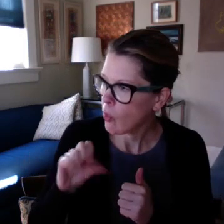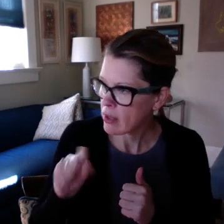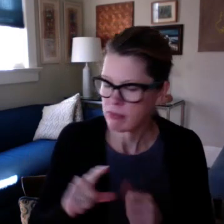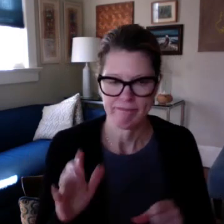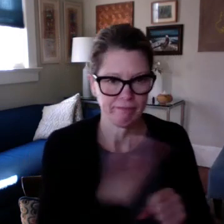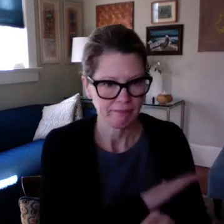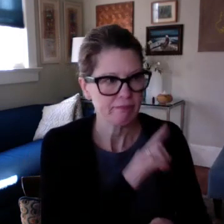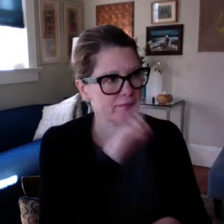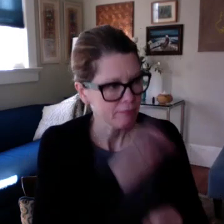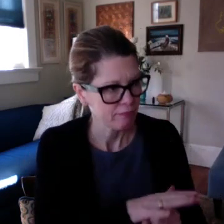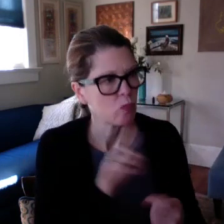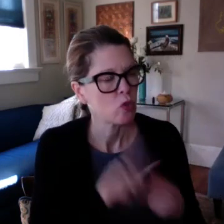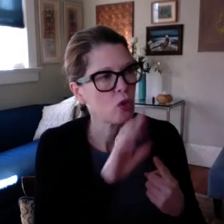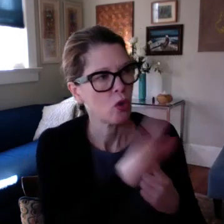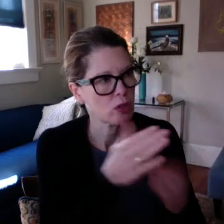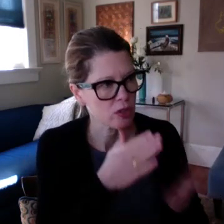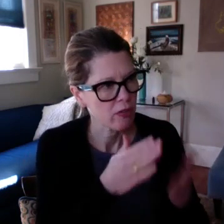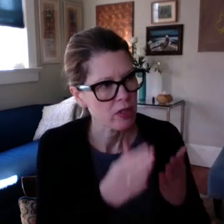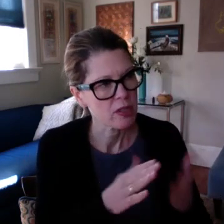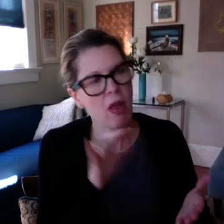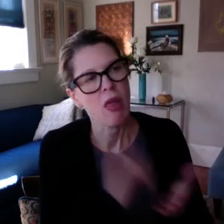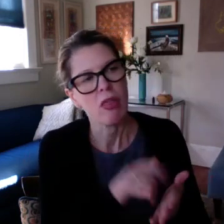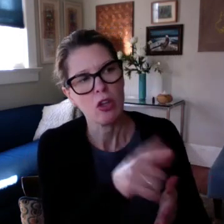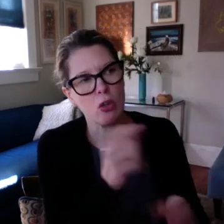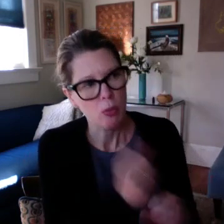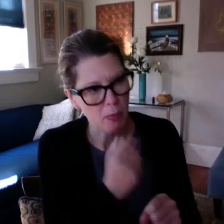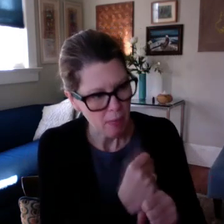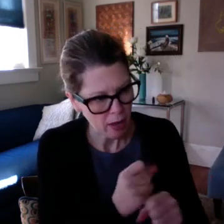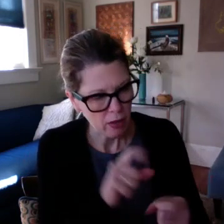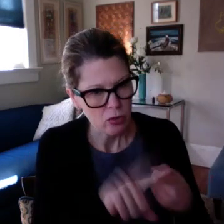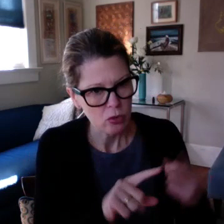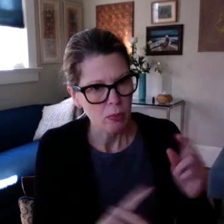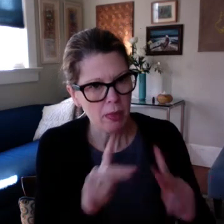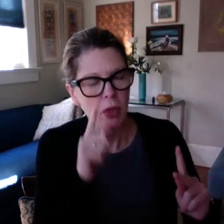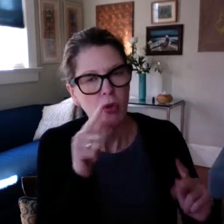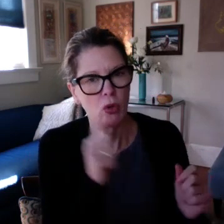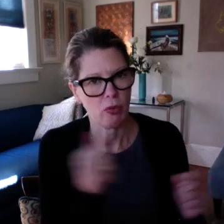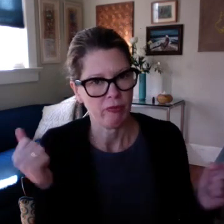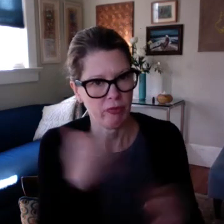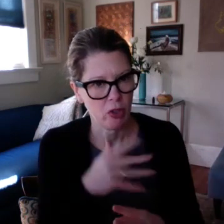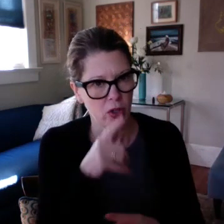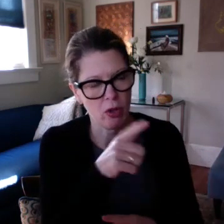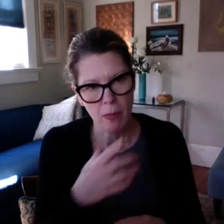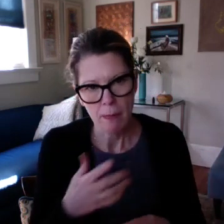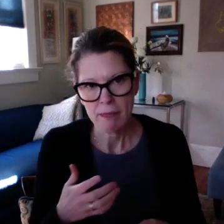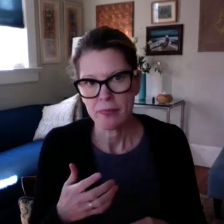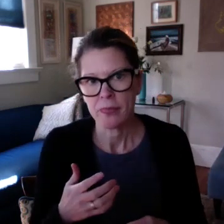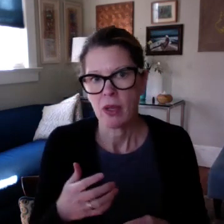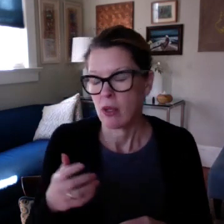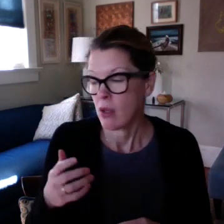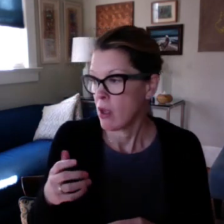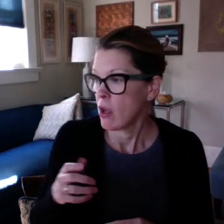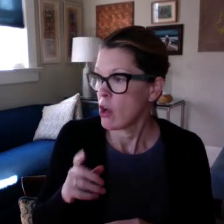your servant, which you make to those who fear you. Turn away the reproach which I